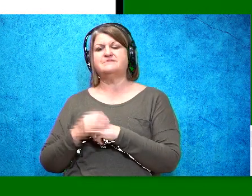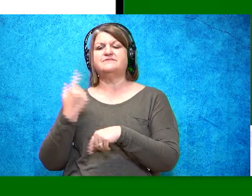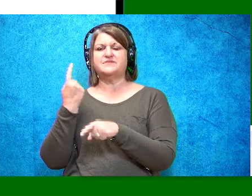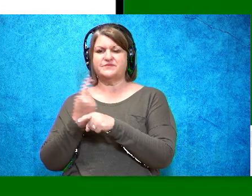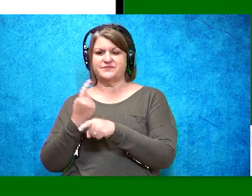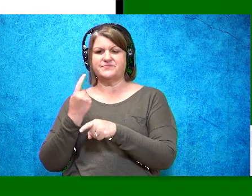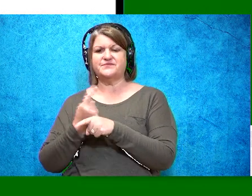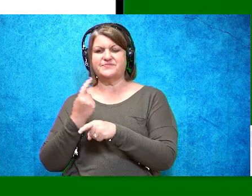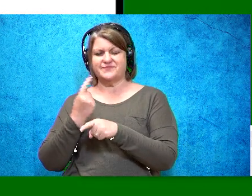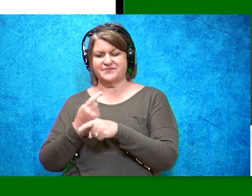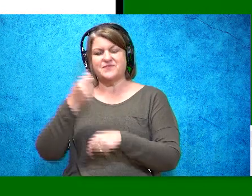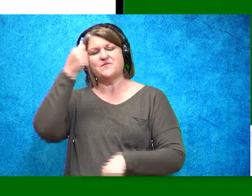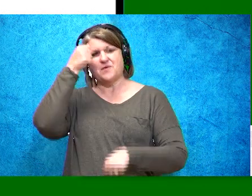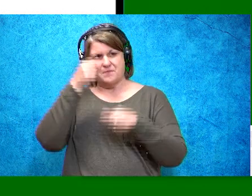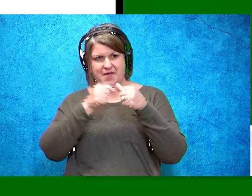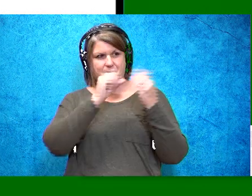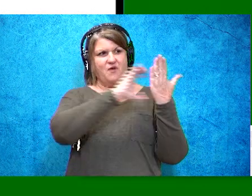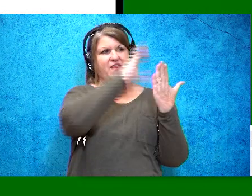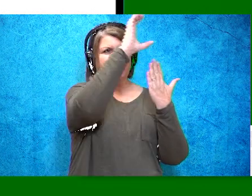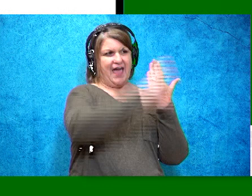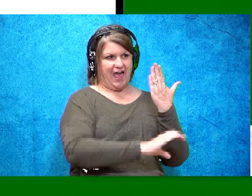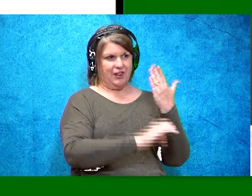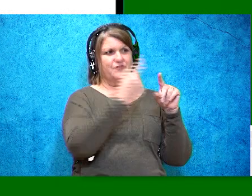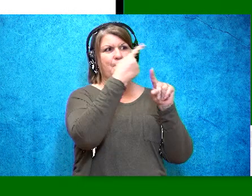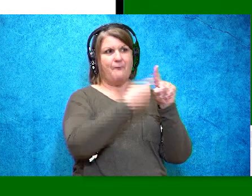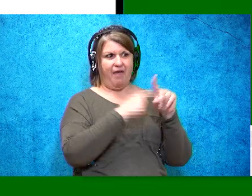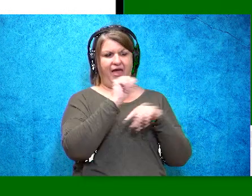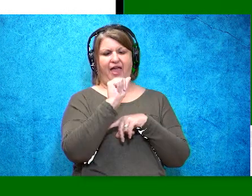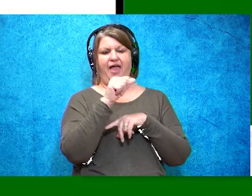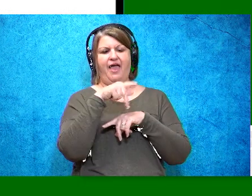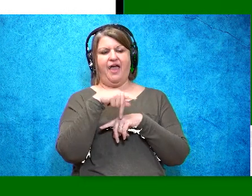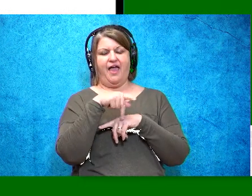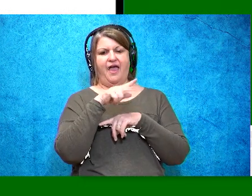Right. Remember on the calendar, it was April. That's the time.